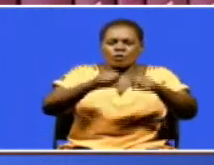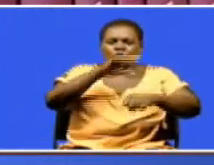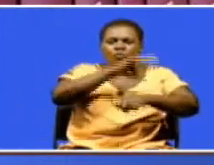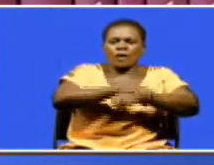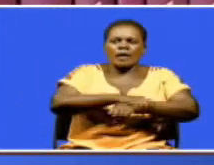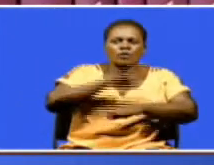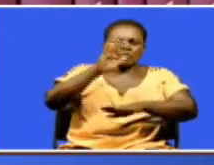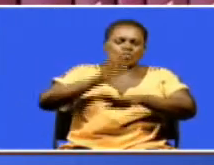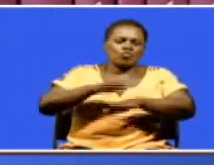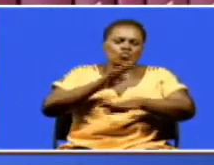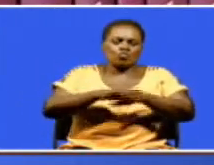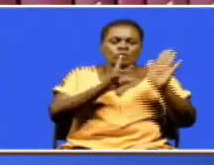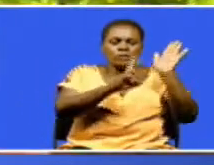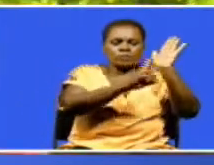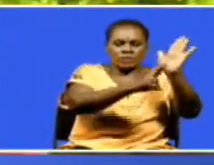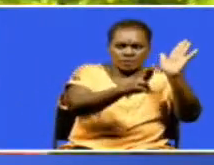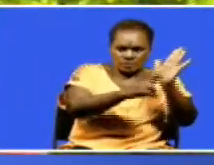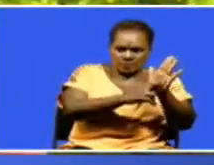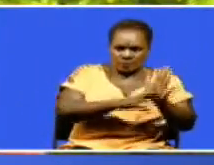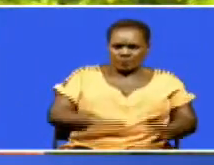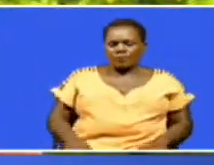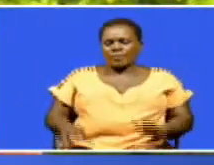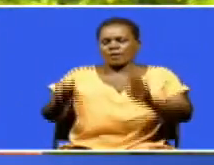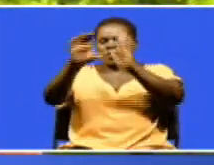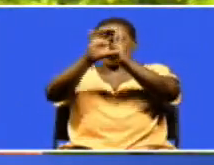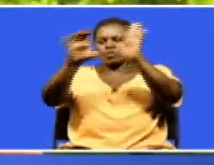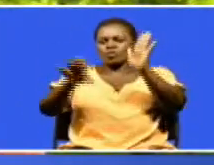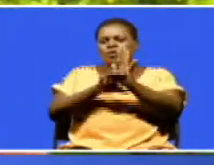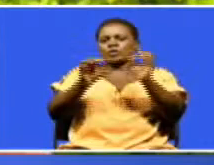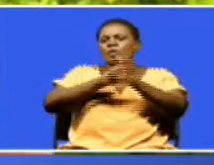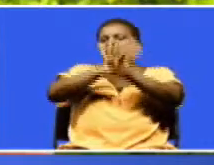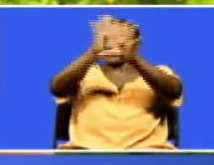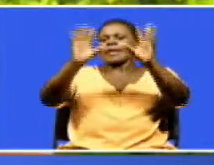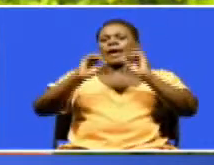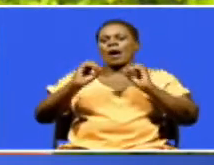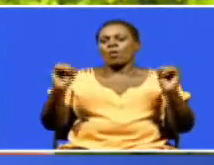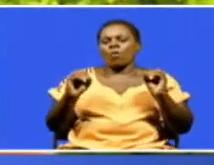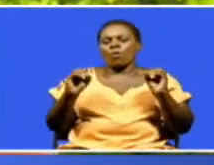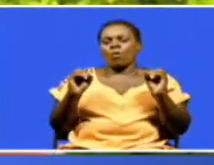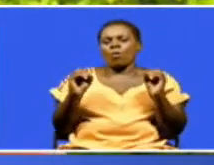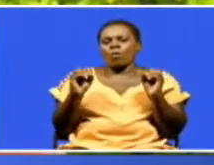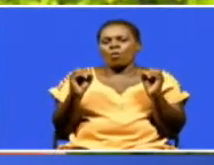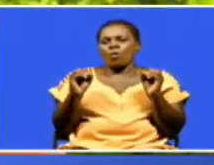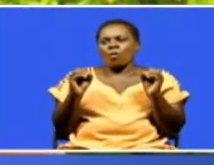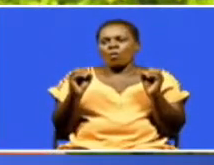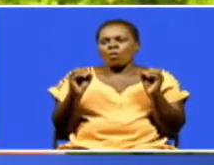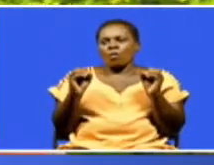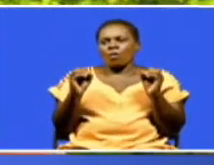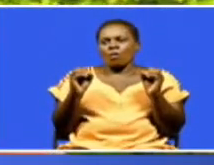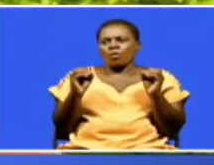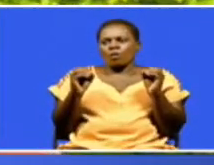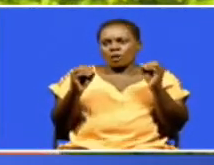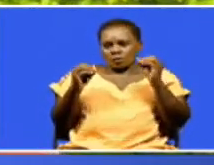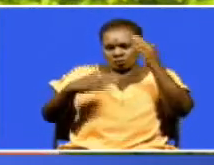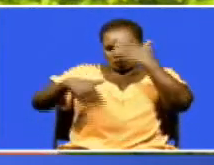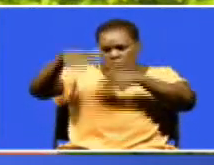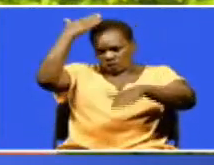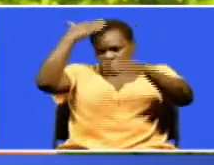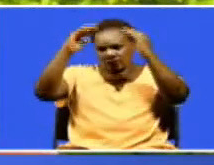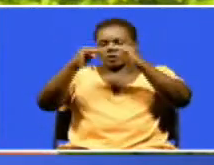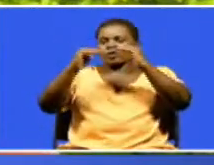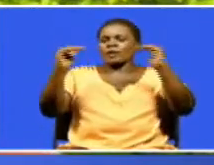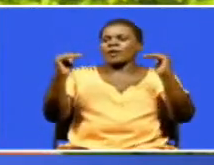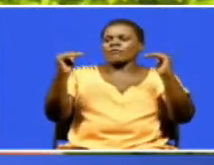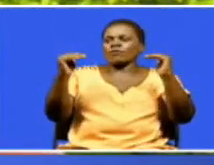getting effective representation. The Constitution is not categorical about the qualifications or level